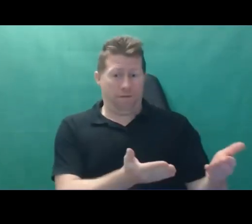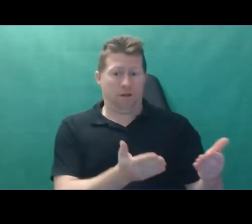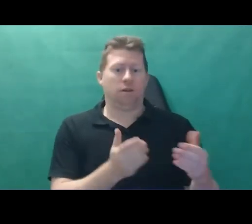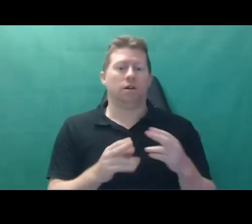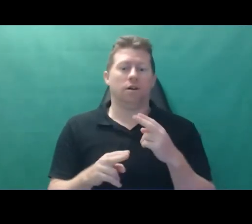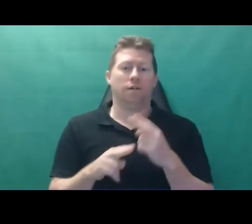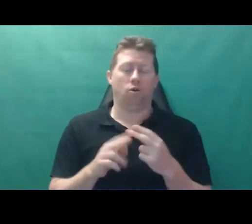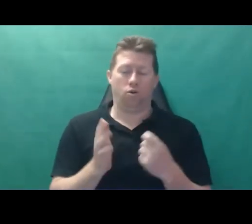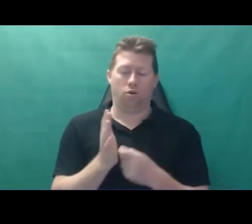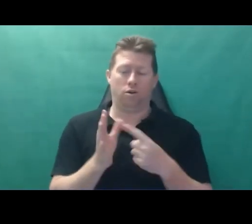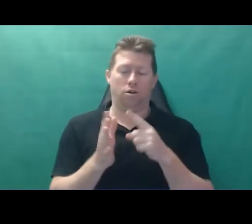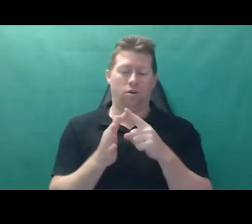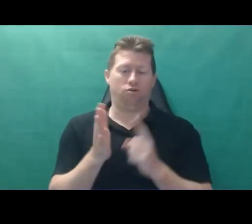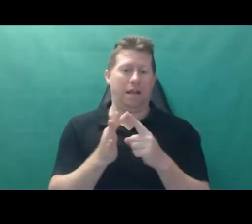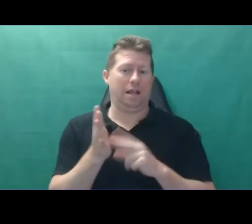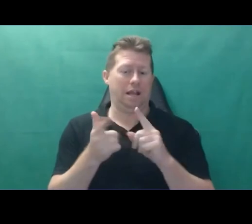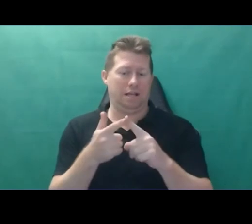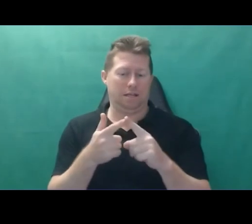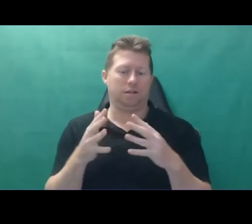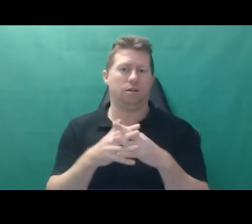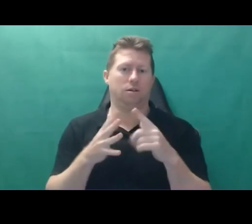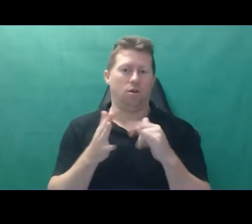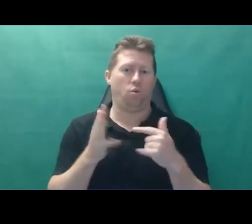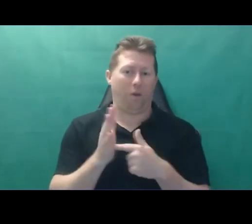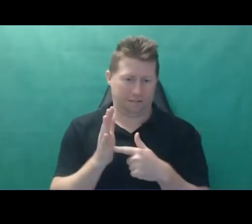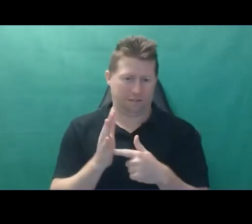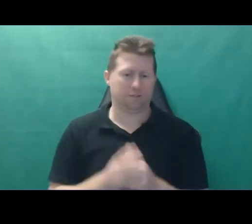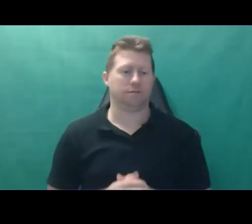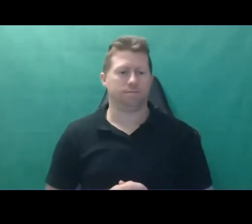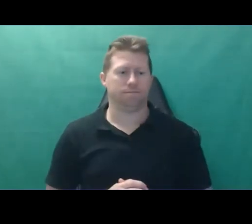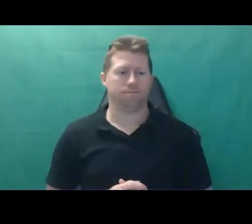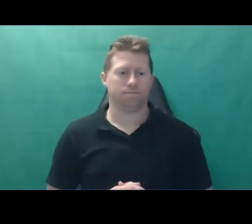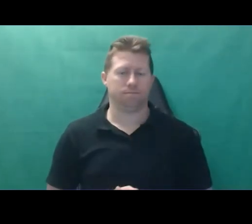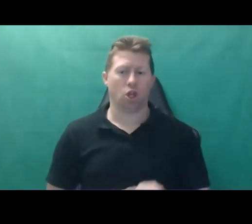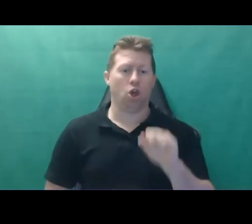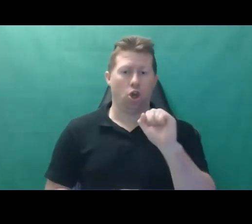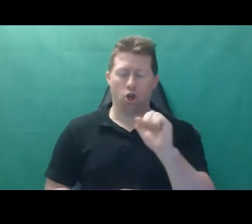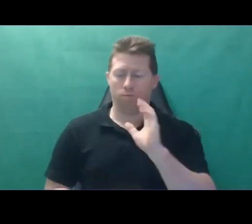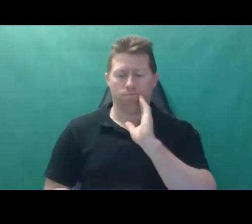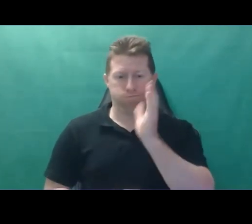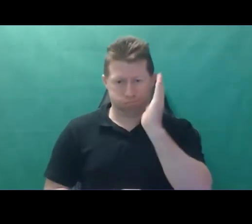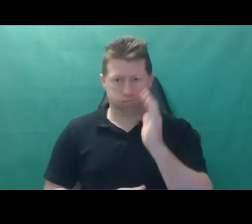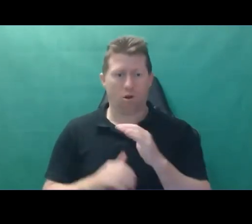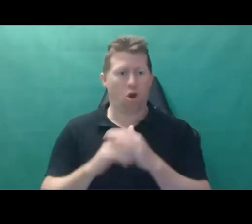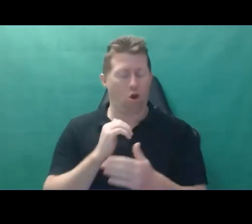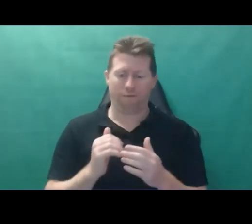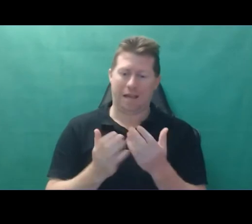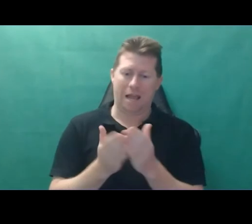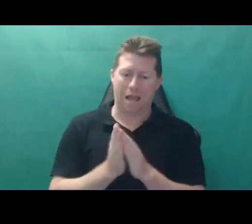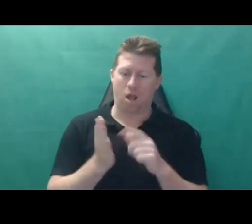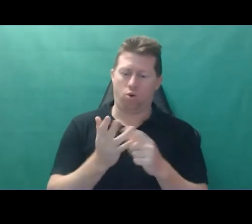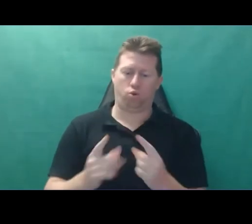Raylene West who will be giving a wonderful paper on changing disability